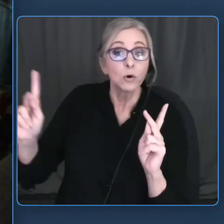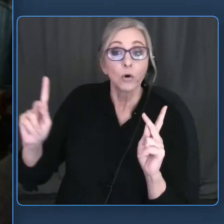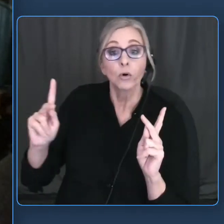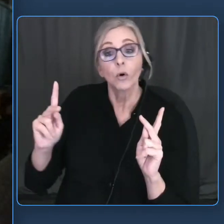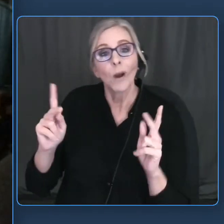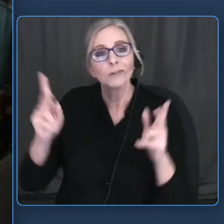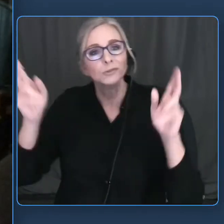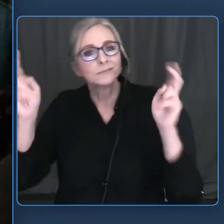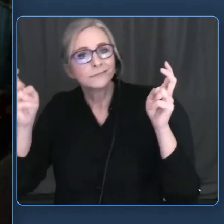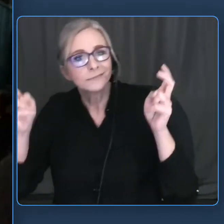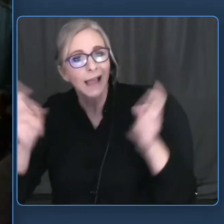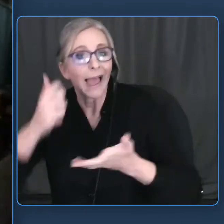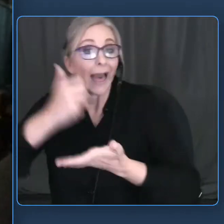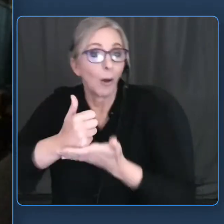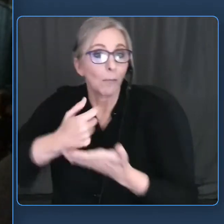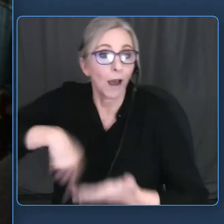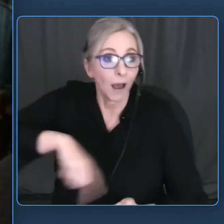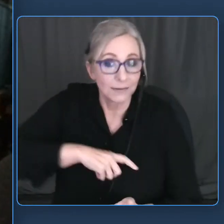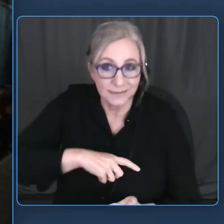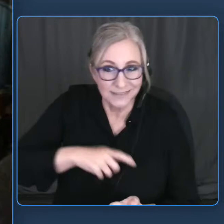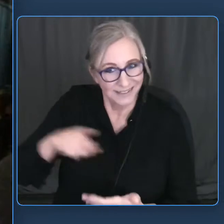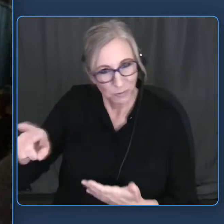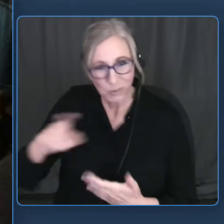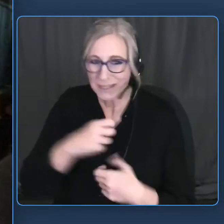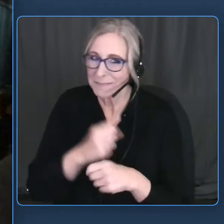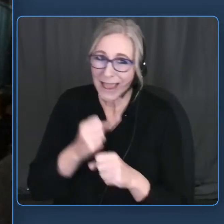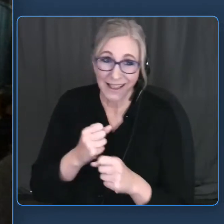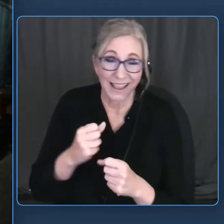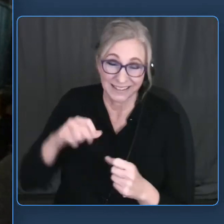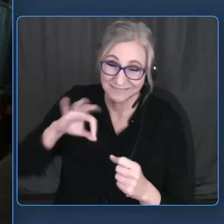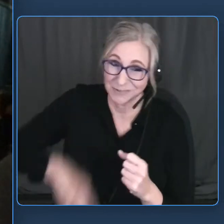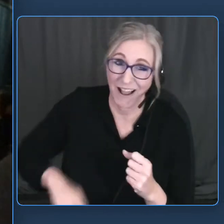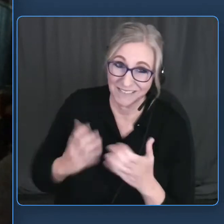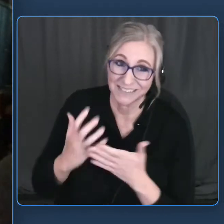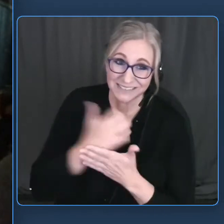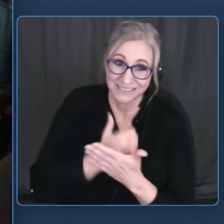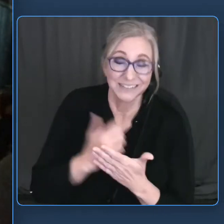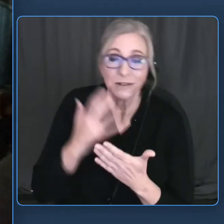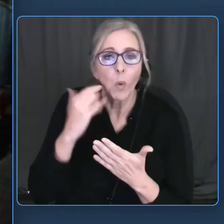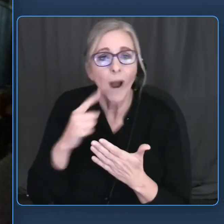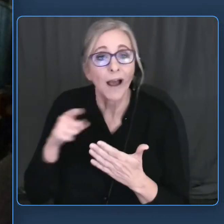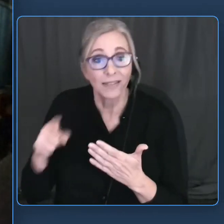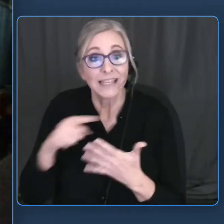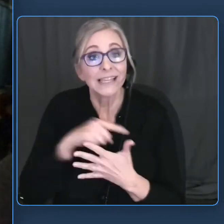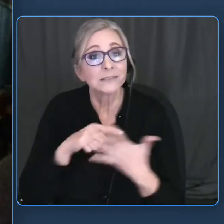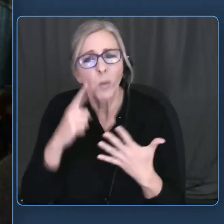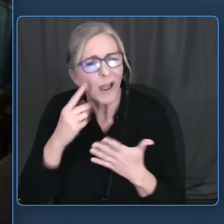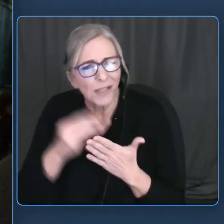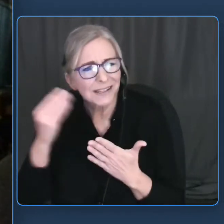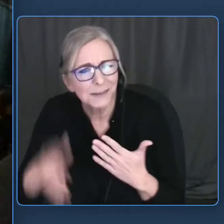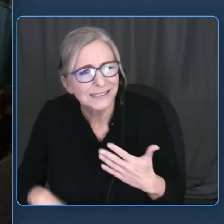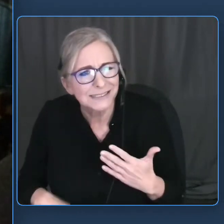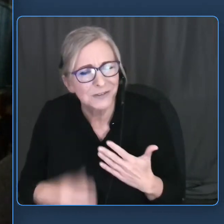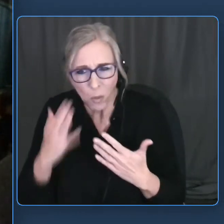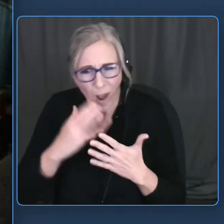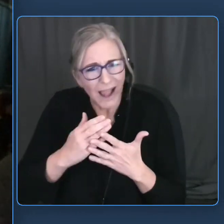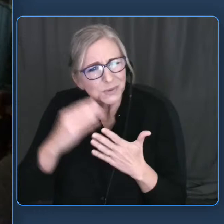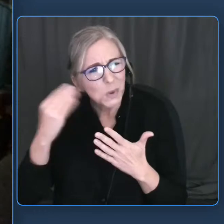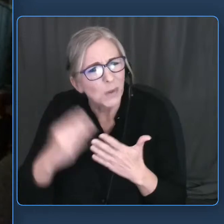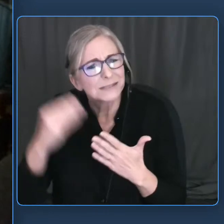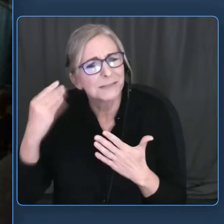to, quote unquote, help us, because they're just making a lot of money off of it. Because why do these devices cost so much money in the first place?